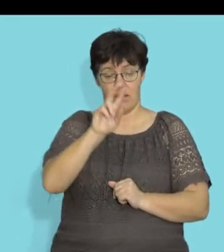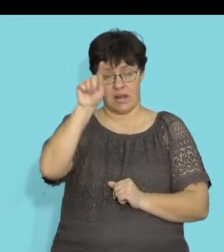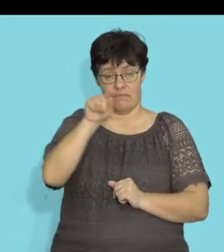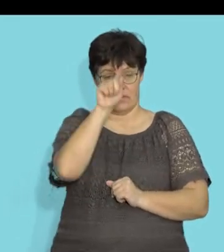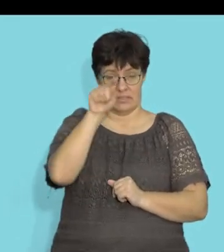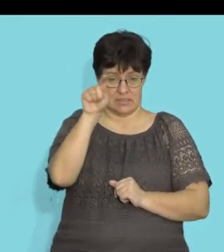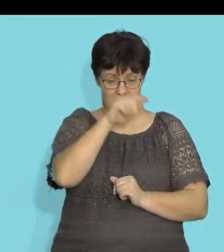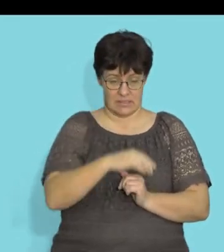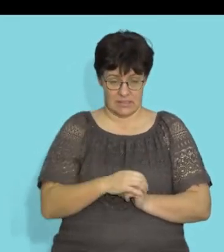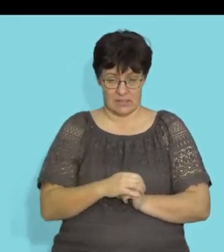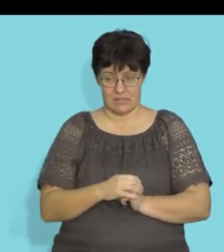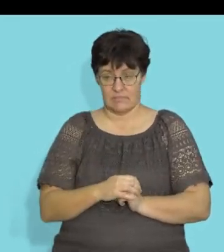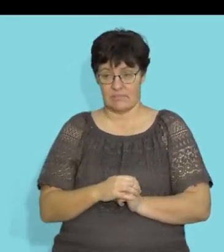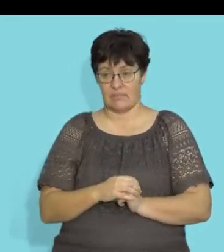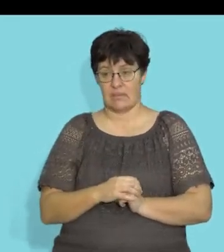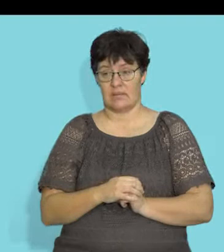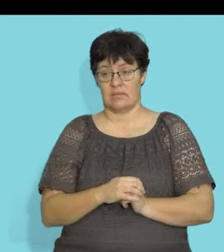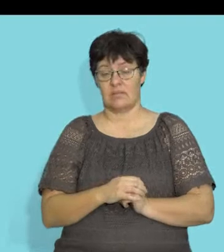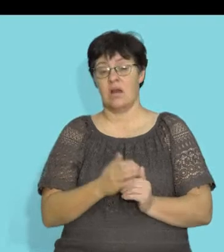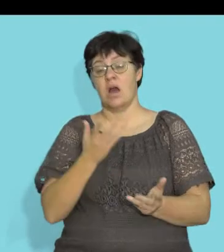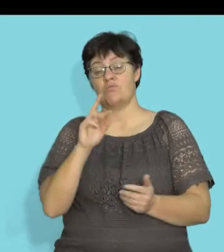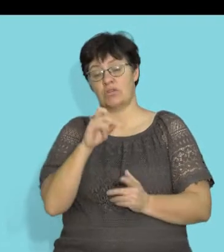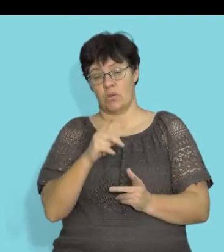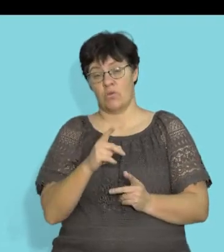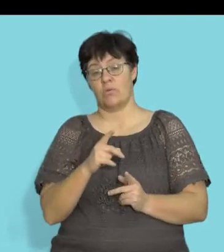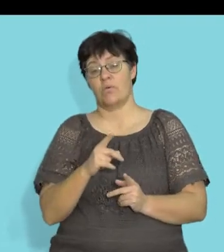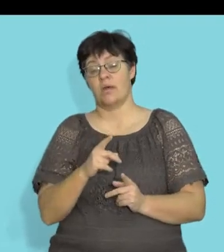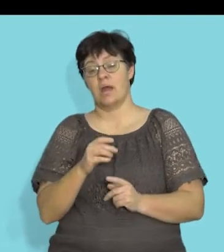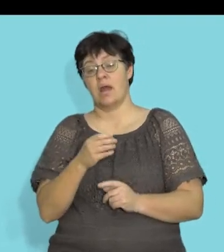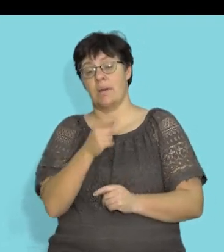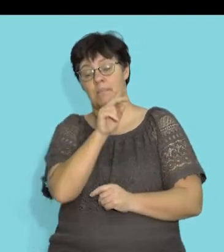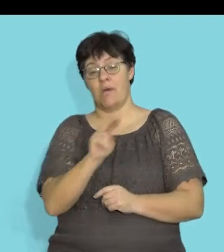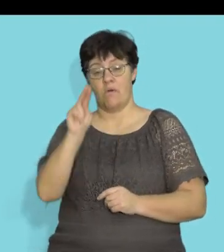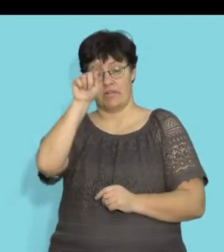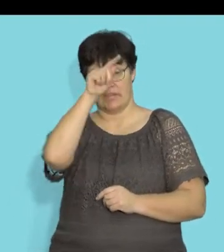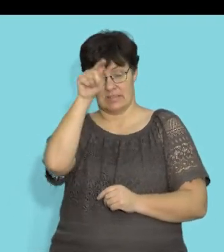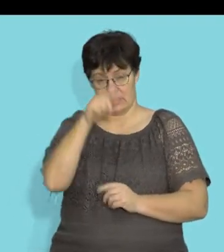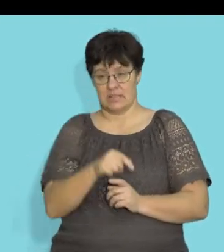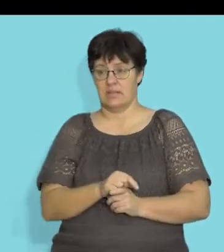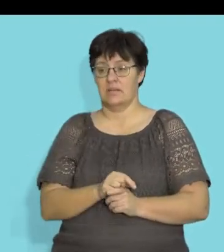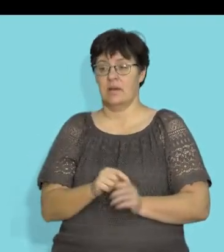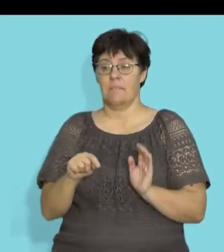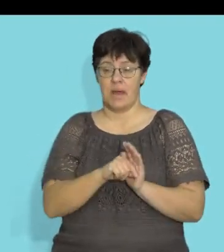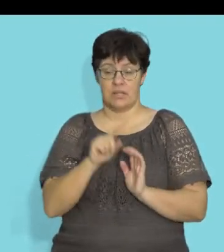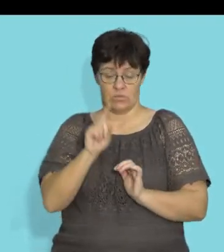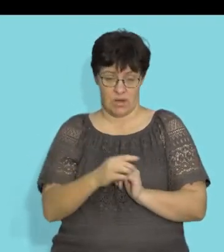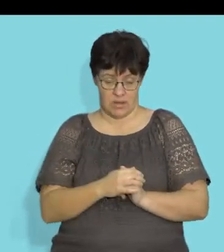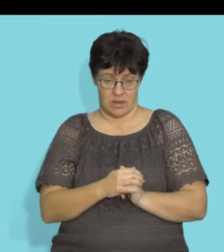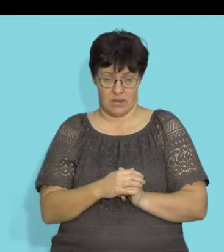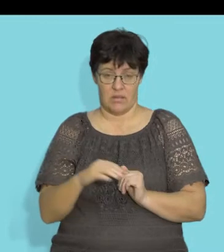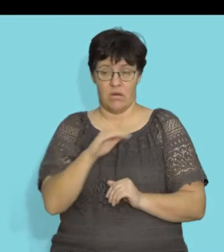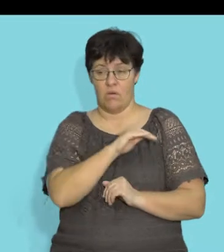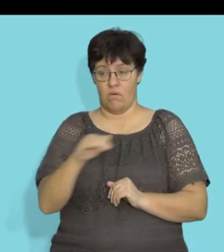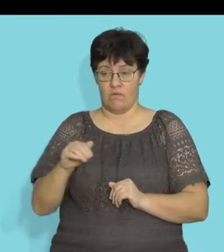remember I'm taking the sum to infinity, so the ratio to the power of infinity minus 1